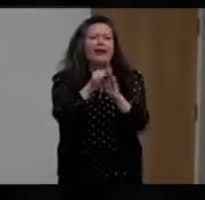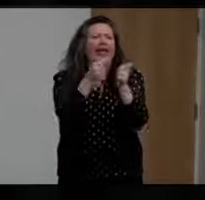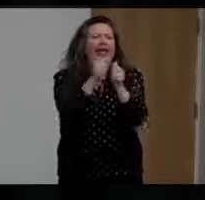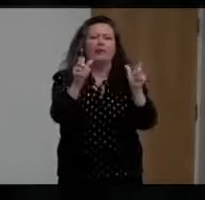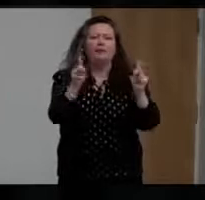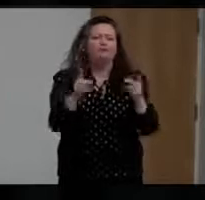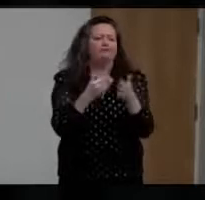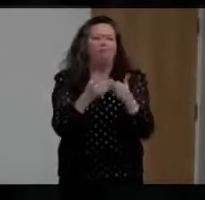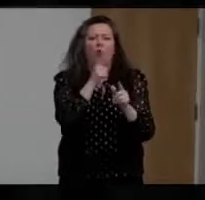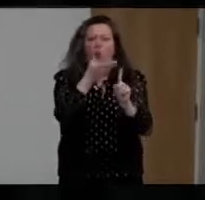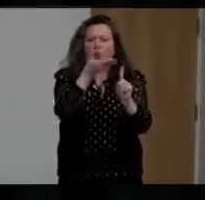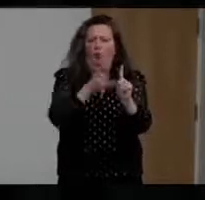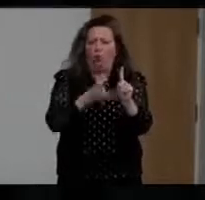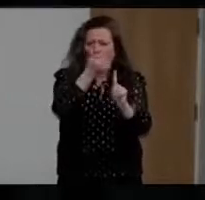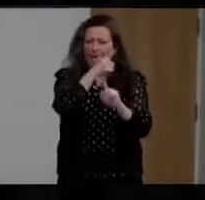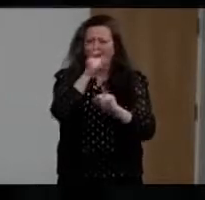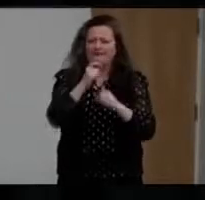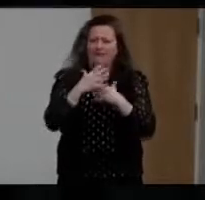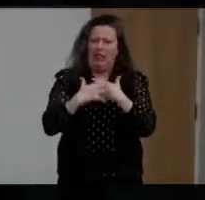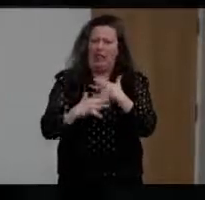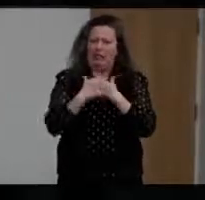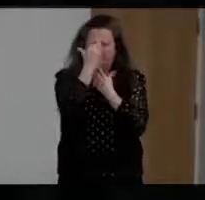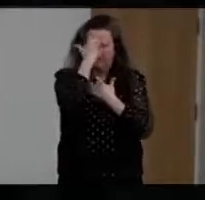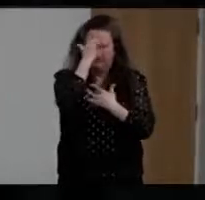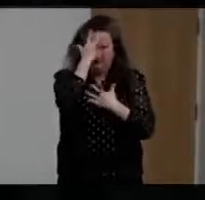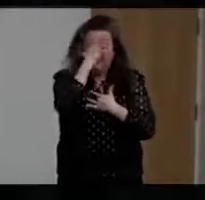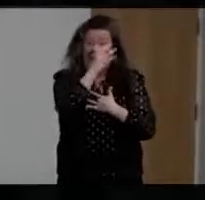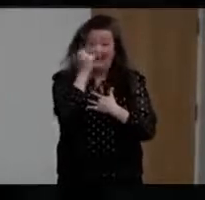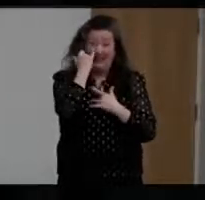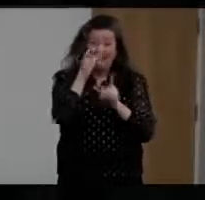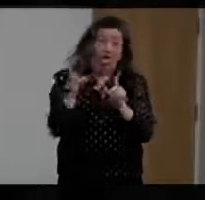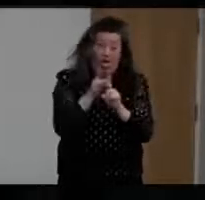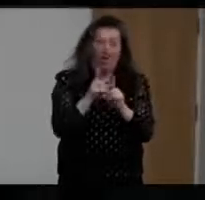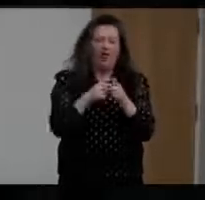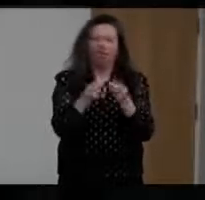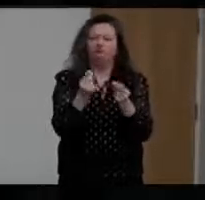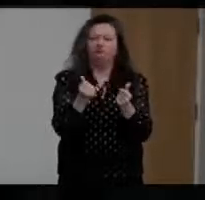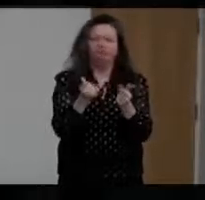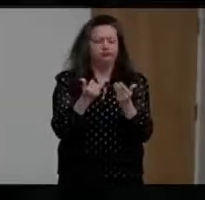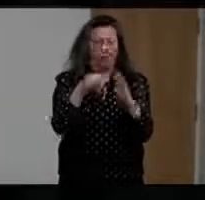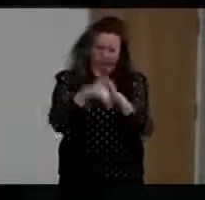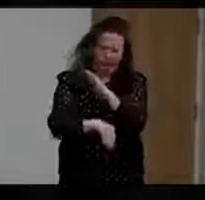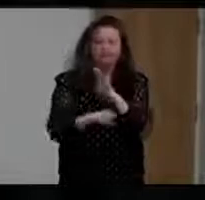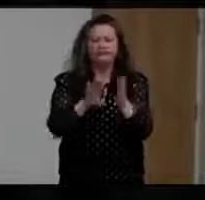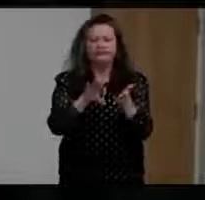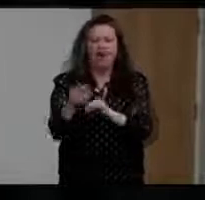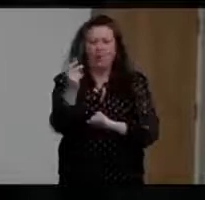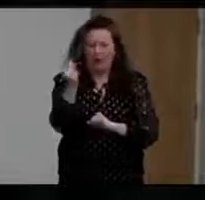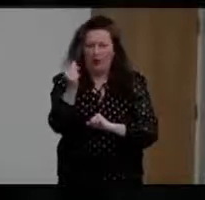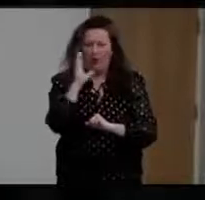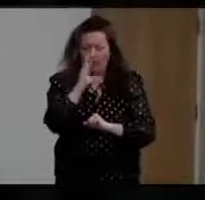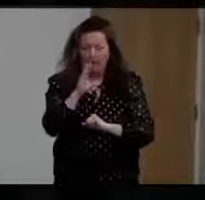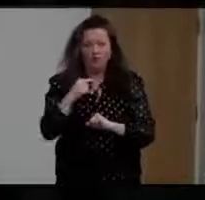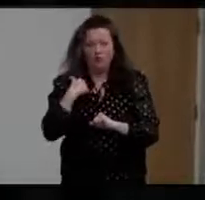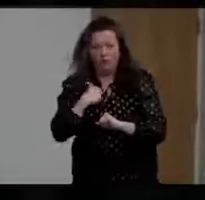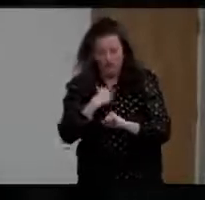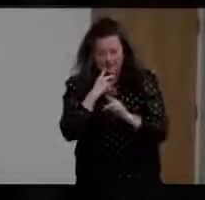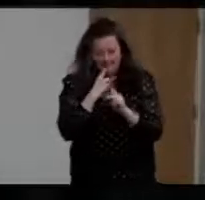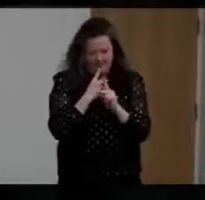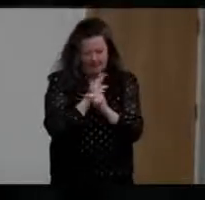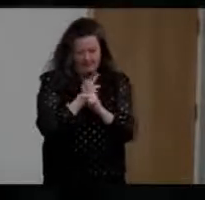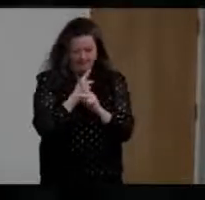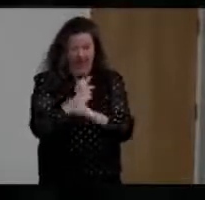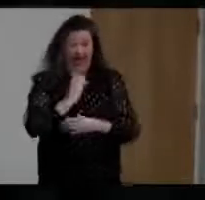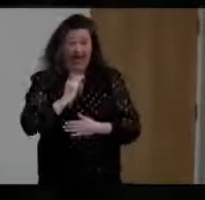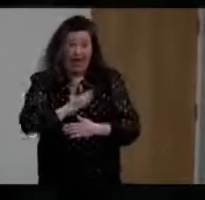it can kill you very quickly, like within hours. So being able to predict it even a few hours ahead of time is critical. And our algorithm was better than anything that they had